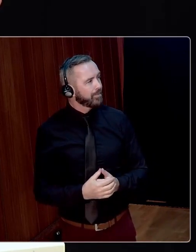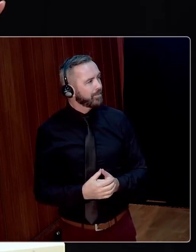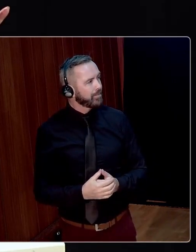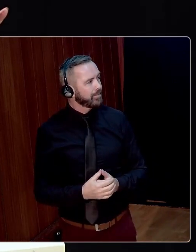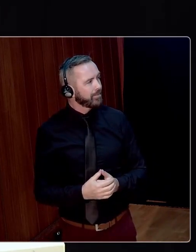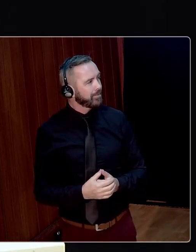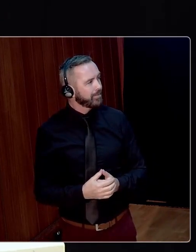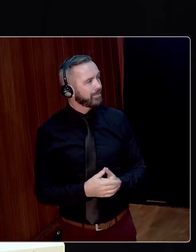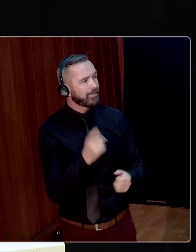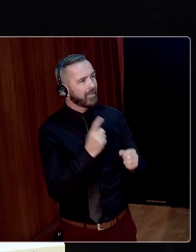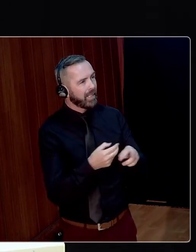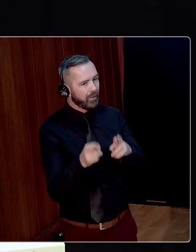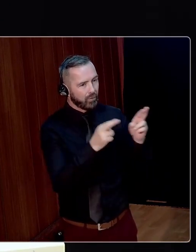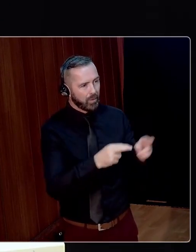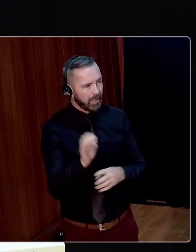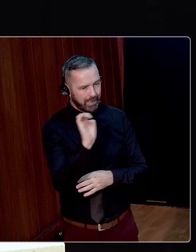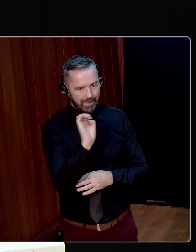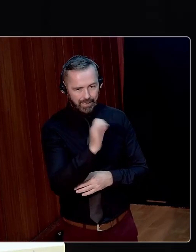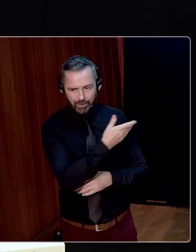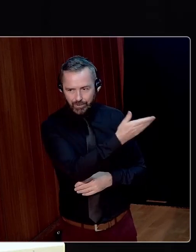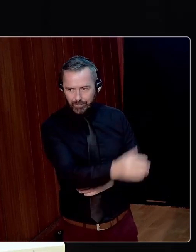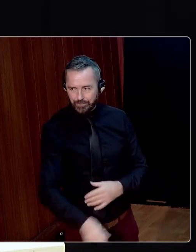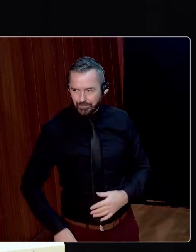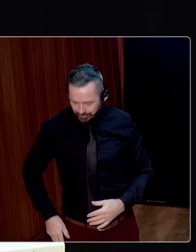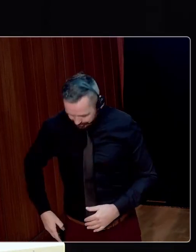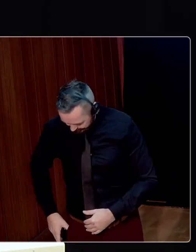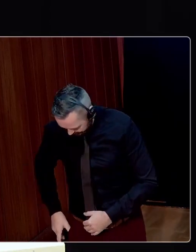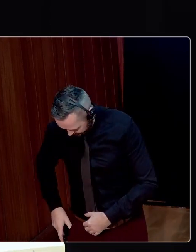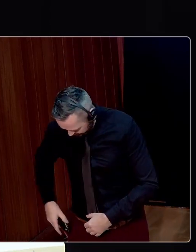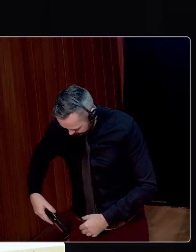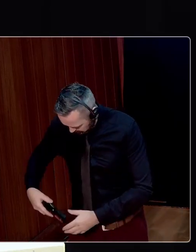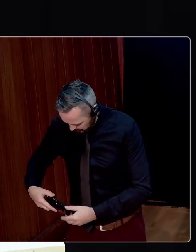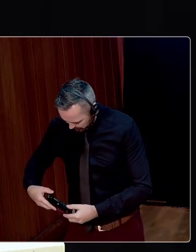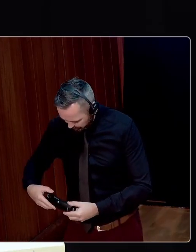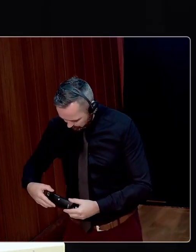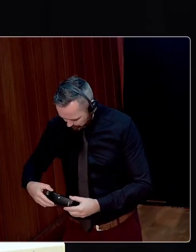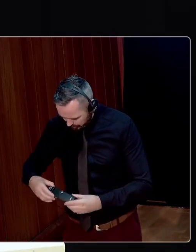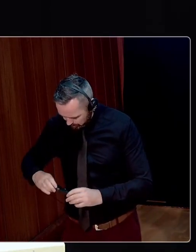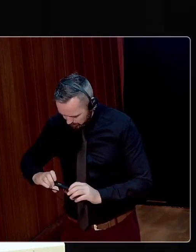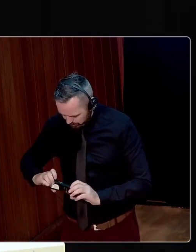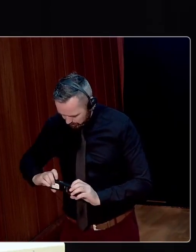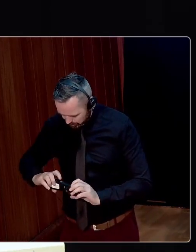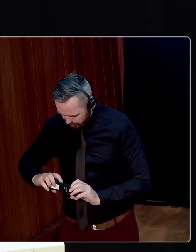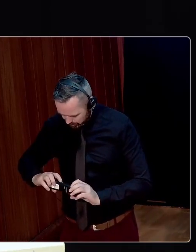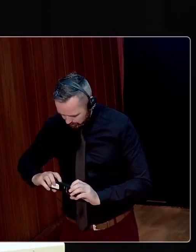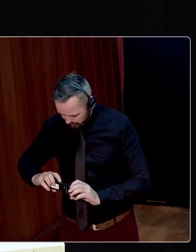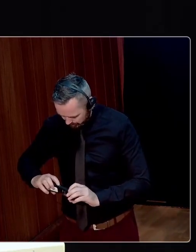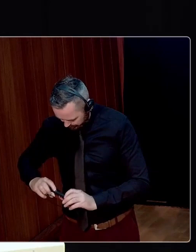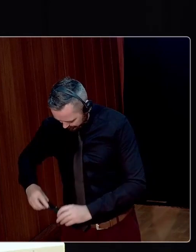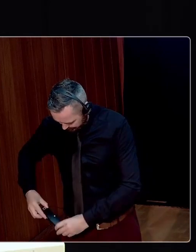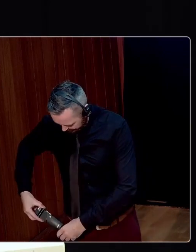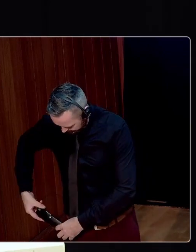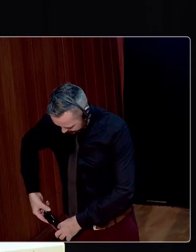our interpreters are there with the and that the earphones are available. And as well as I'd just like to inform you also in